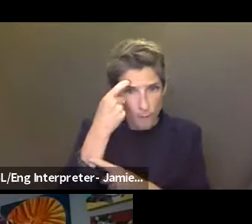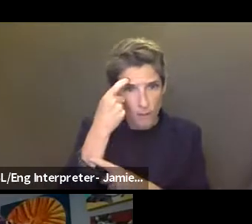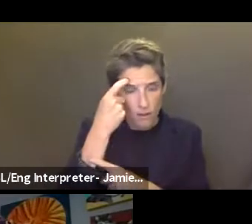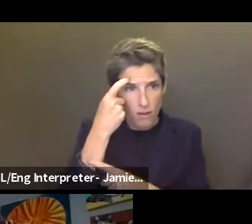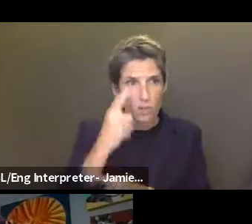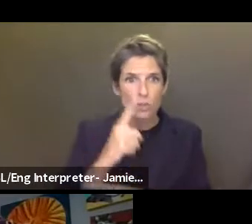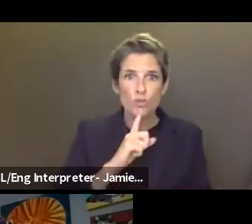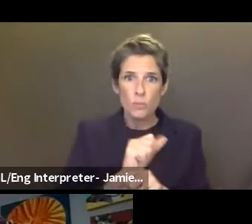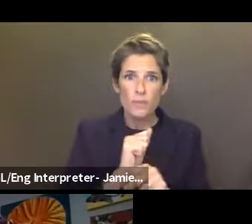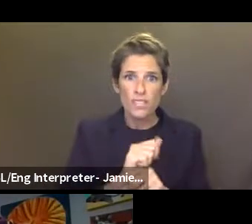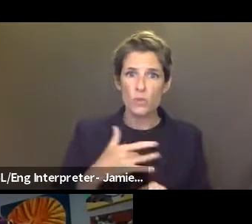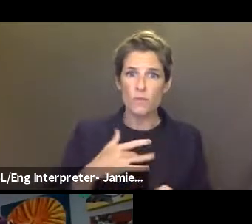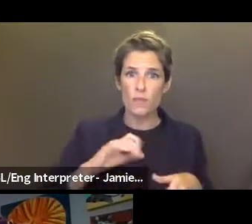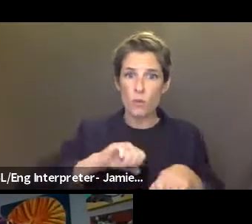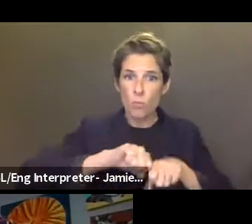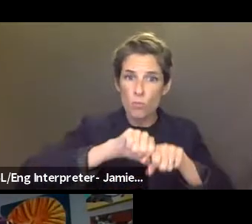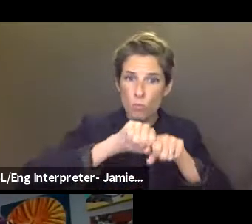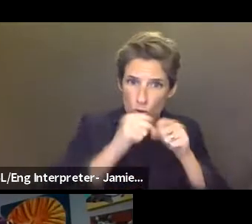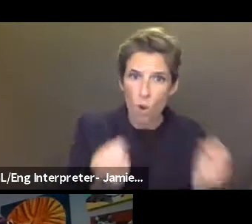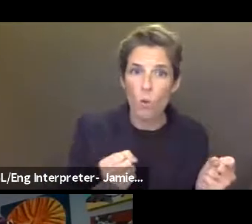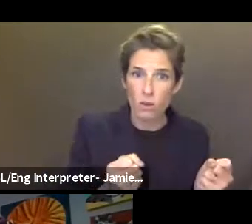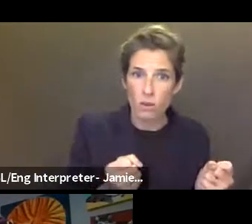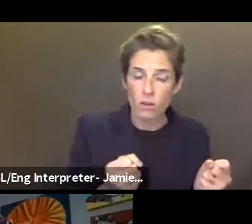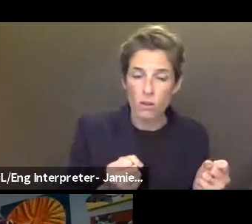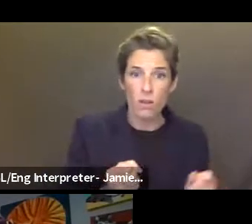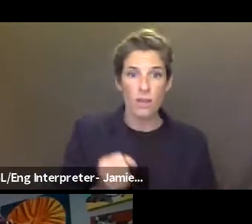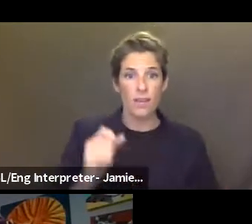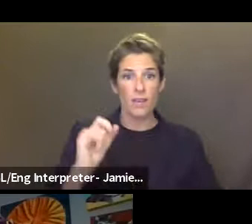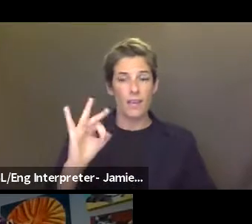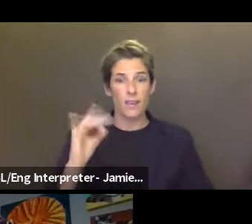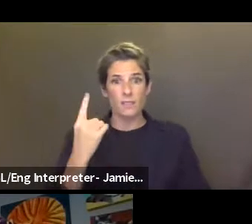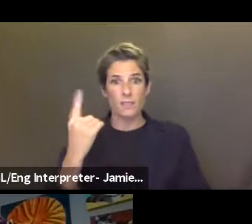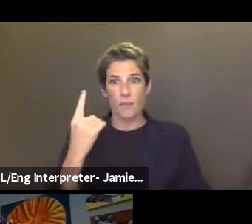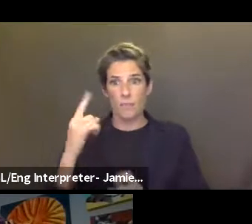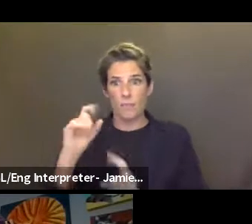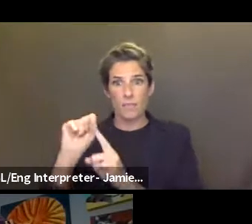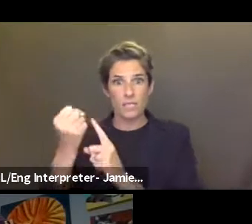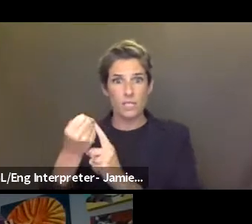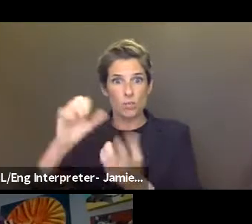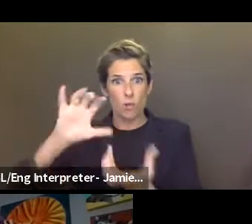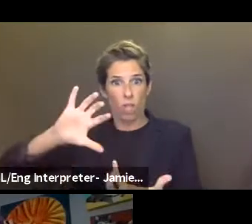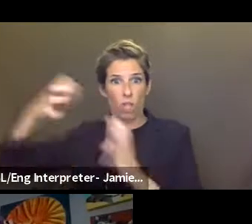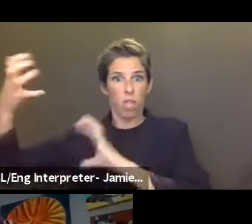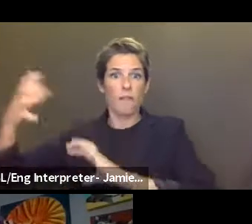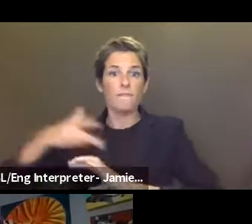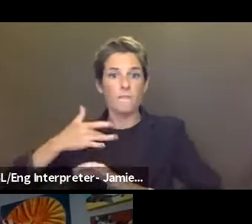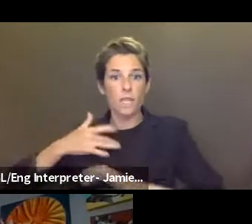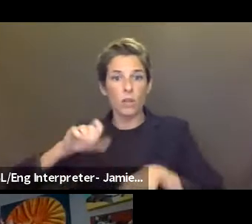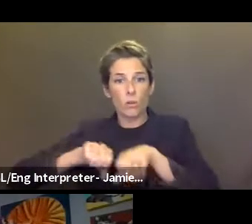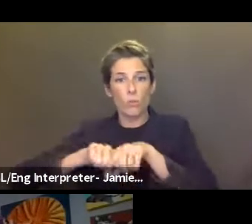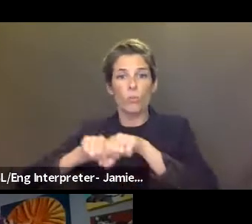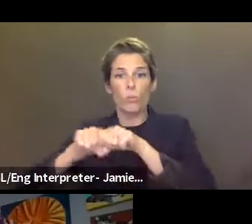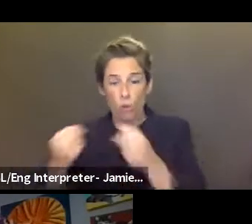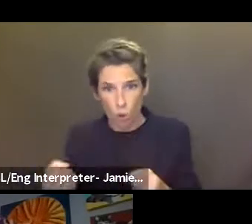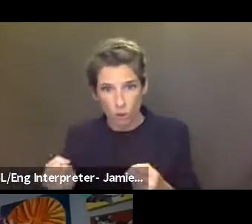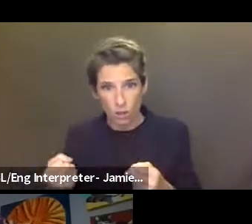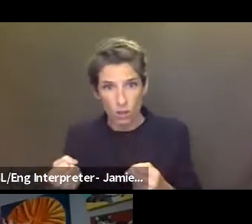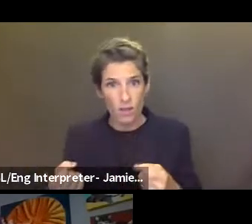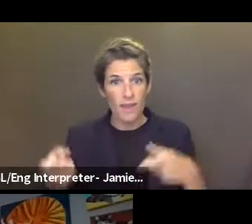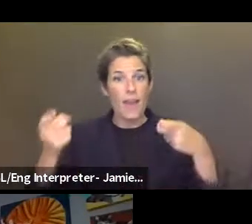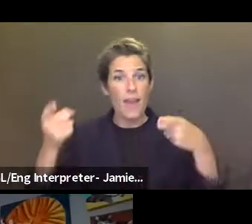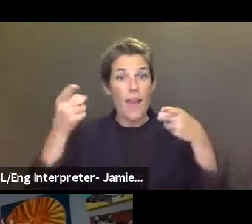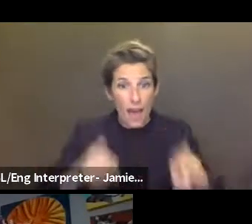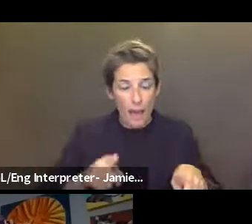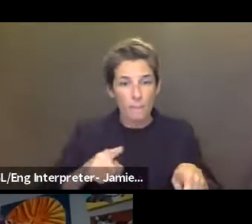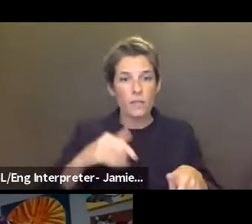feeling of being broken when one is in a time of crisis and imbalance, etc. But as one adjusts and learns how to live with